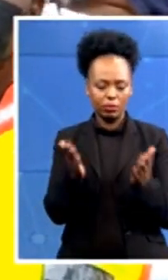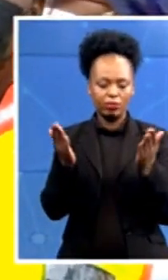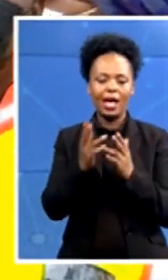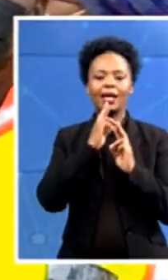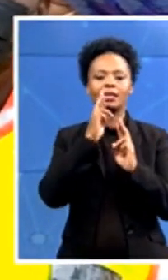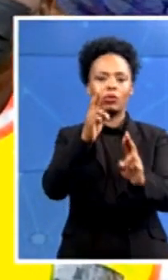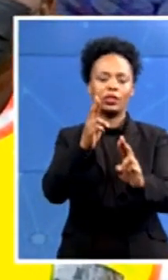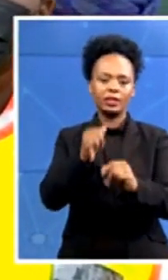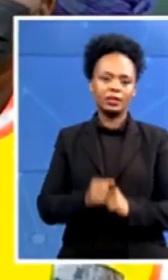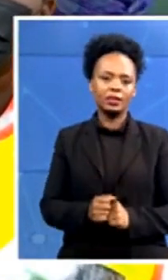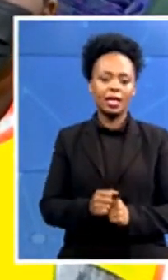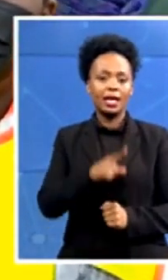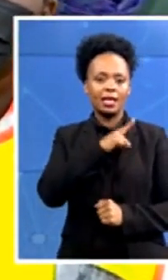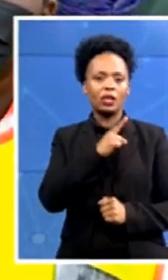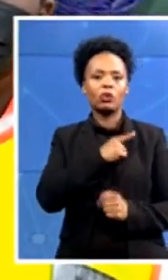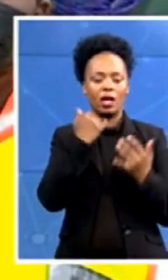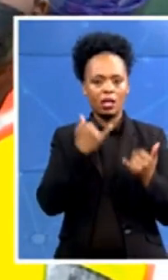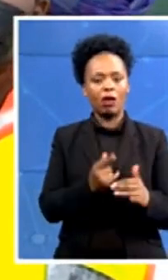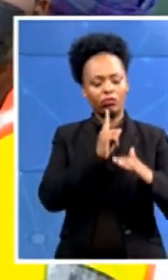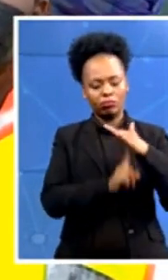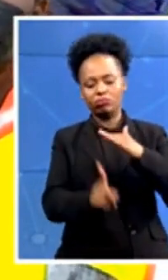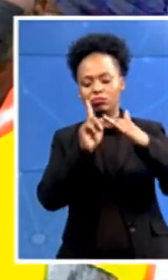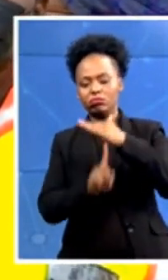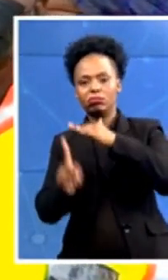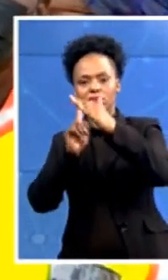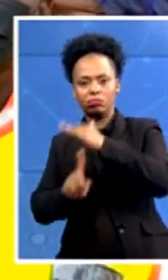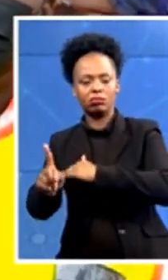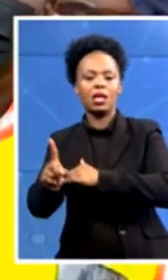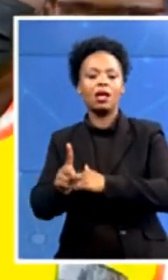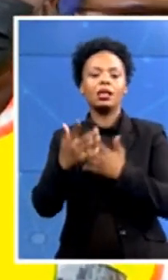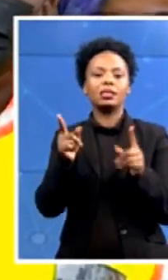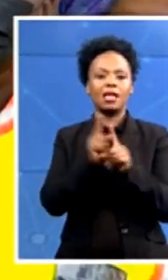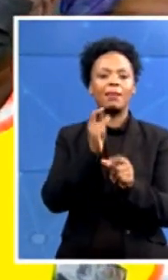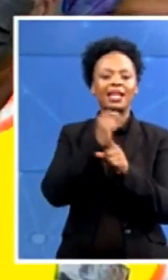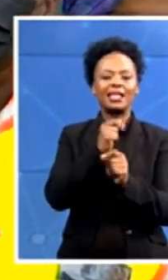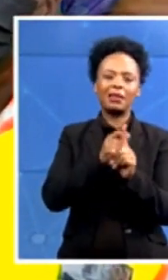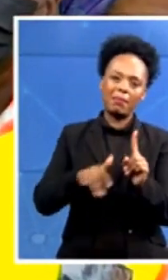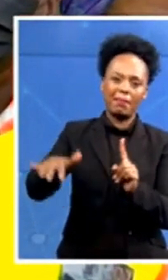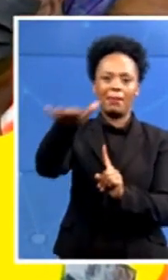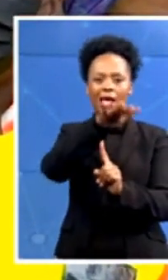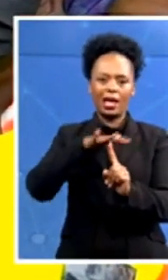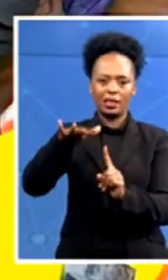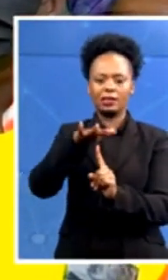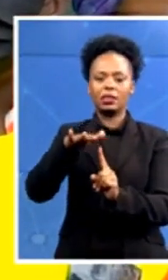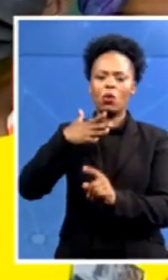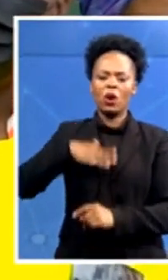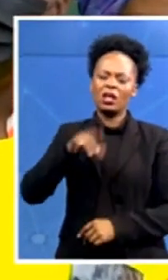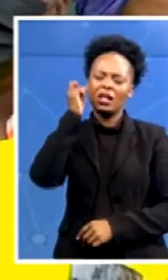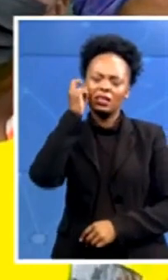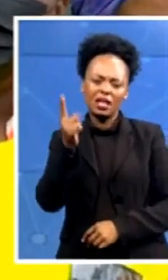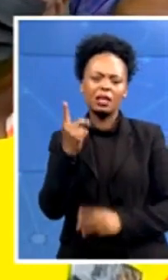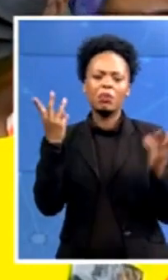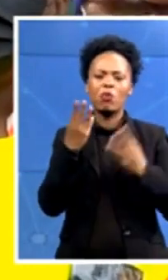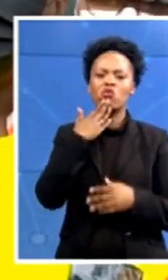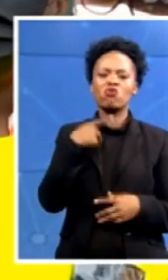houses, going into the taxi ranks, just to make sure that we can understand those who are still hesitating can come and